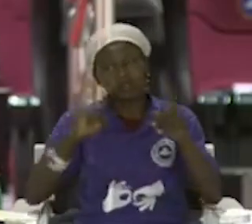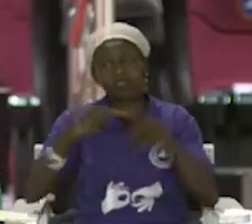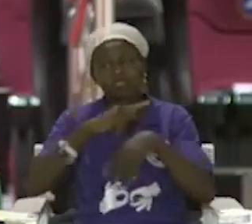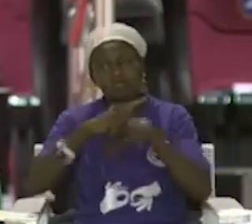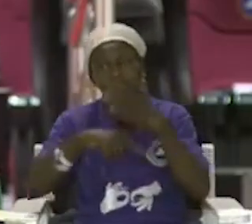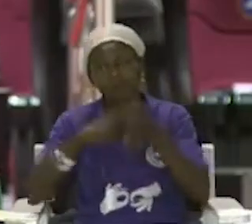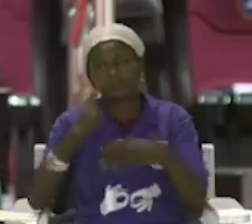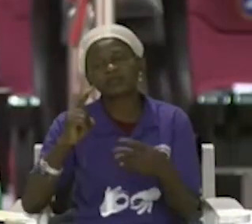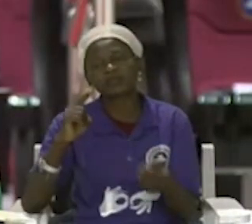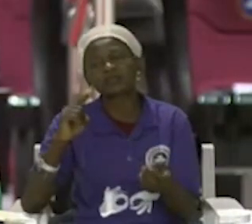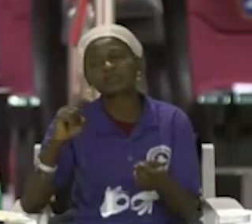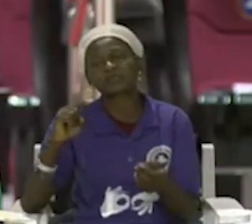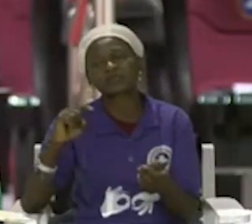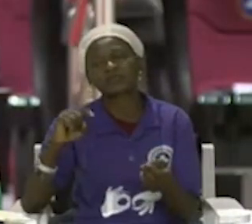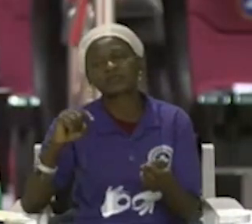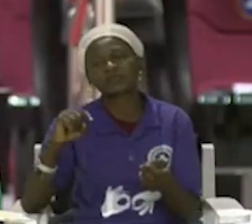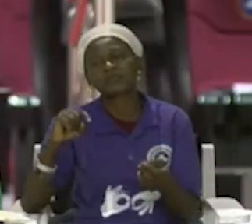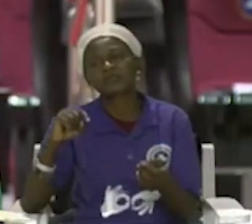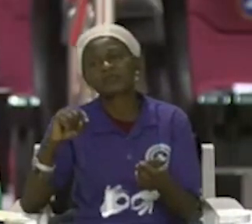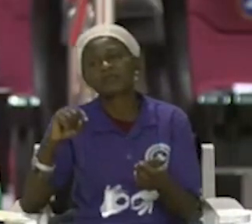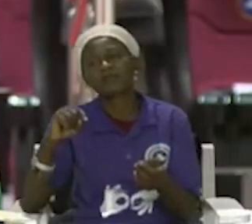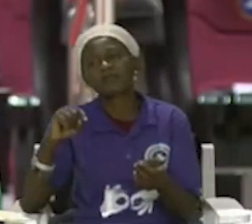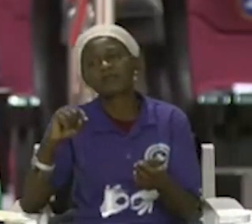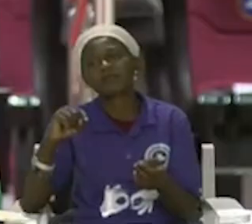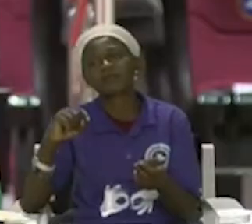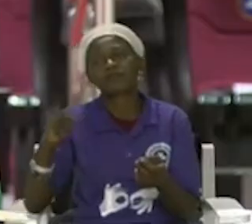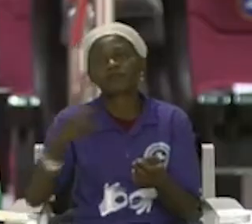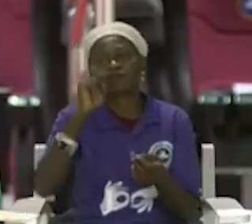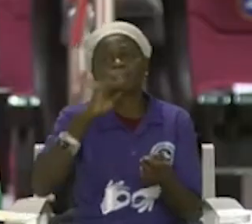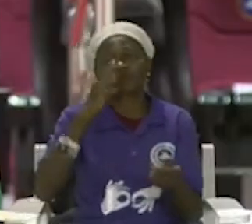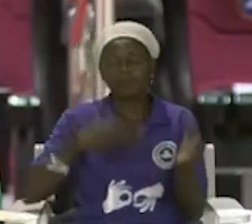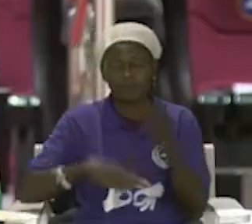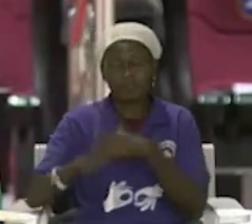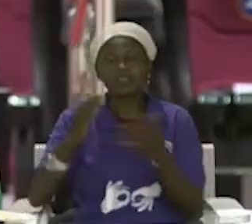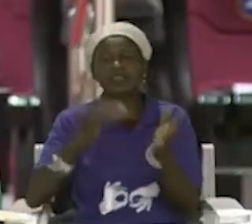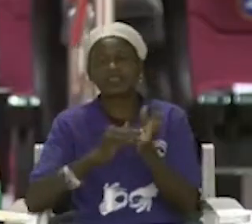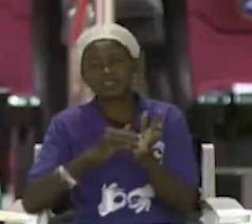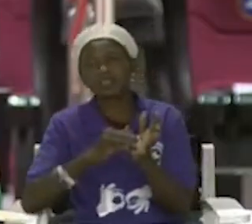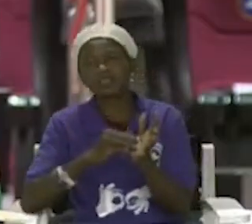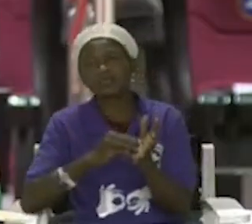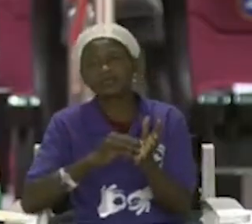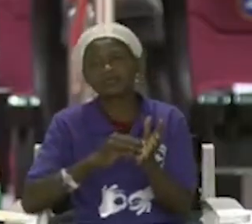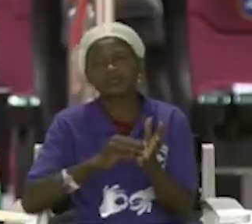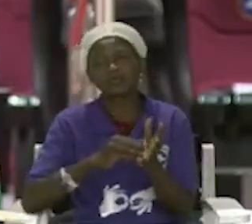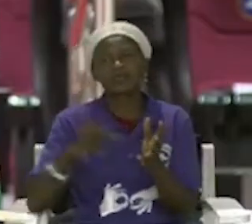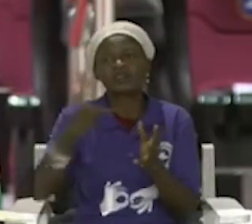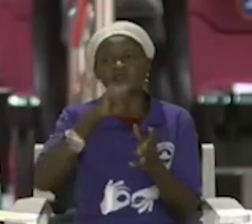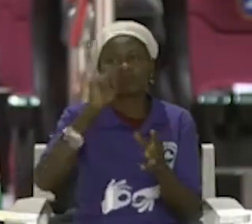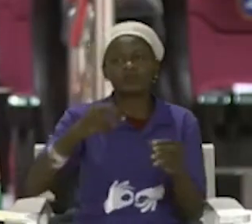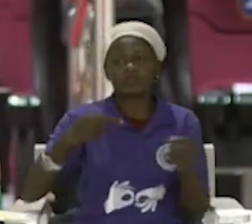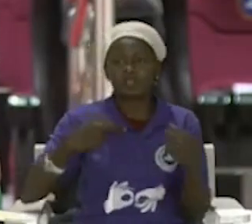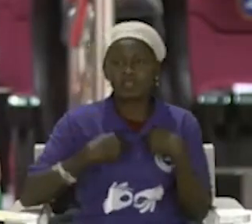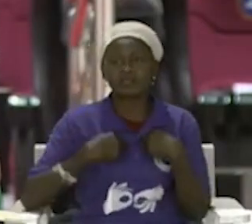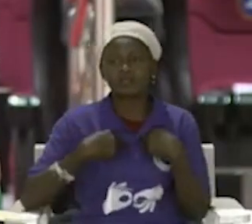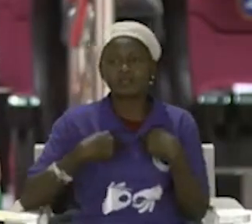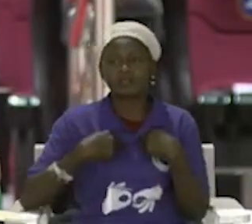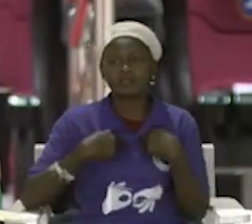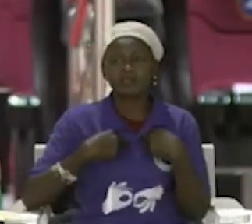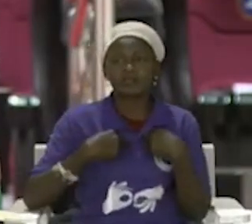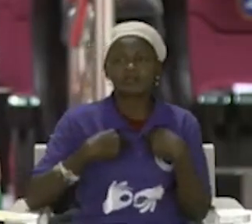you must be born again. You must have consciousness